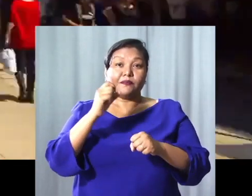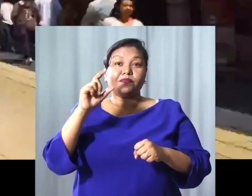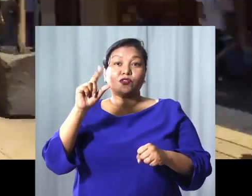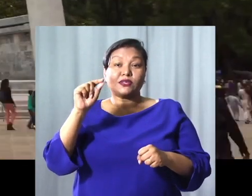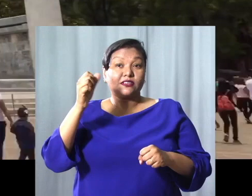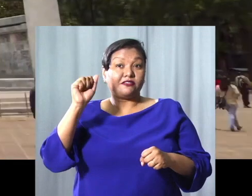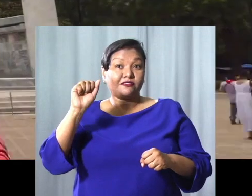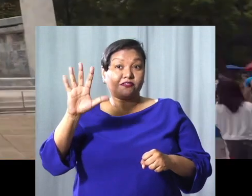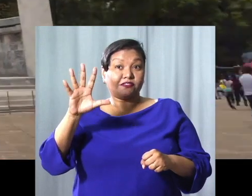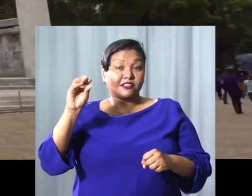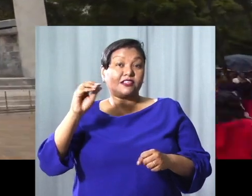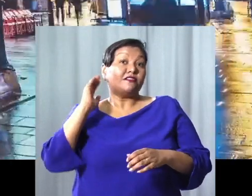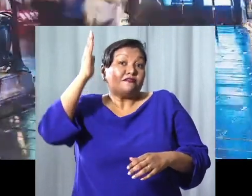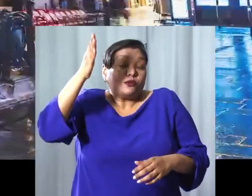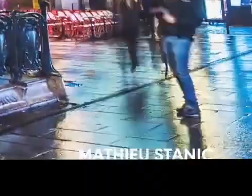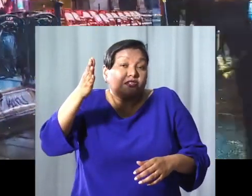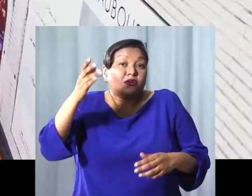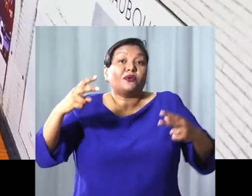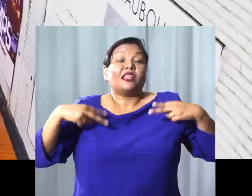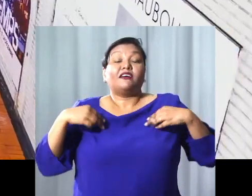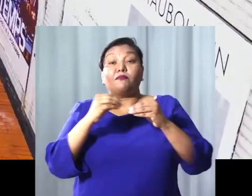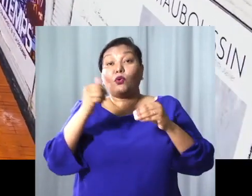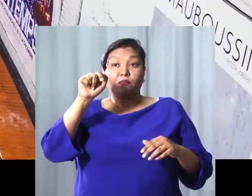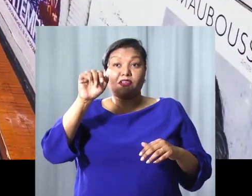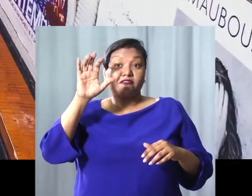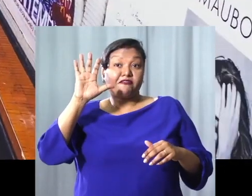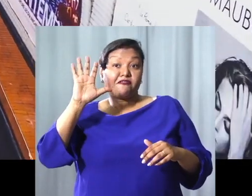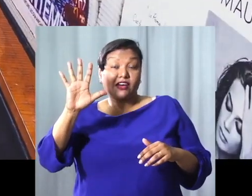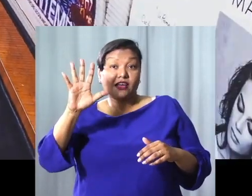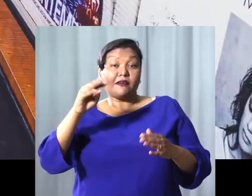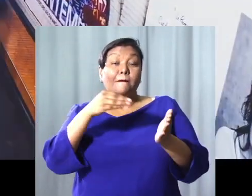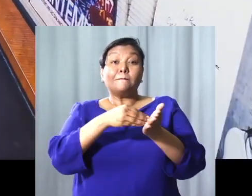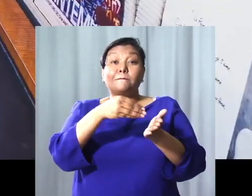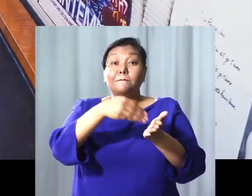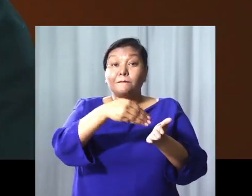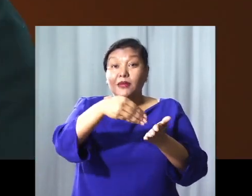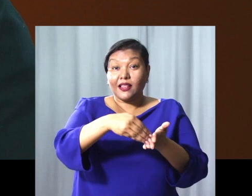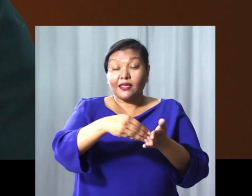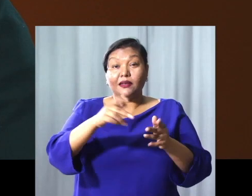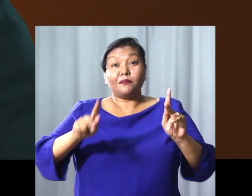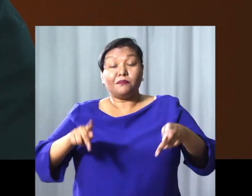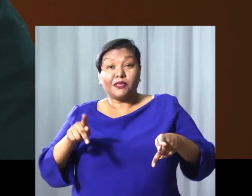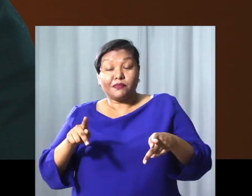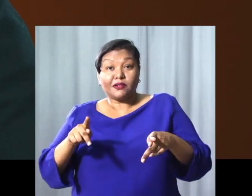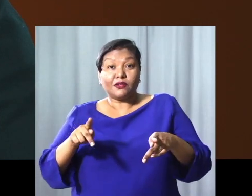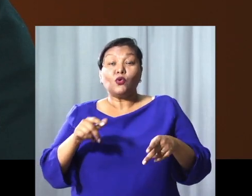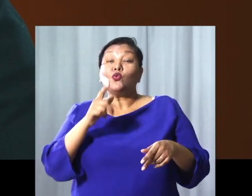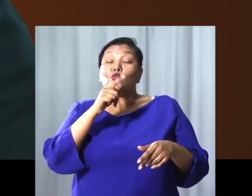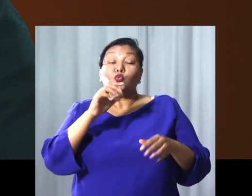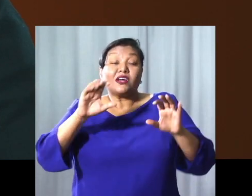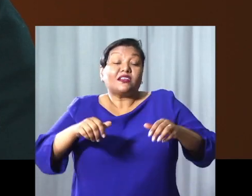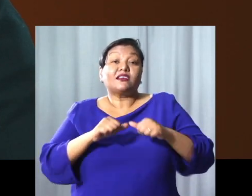projected 1.5 billion persons over the age of 65. It is predicted that the aging